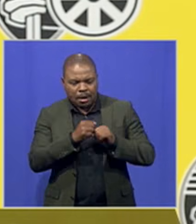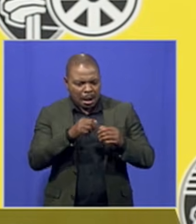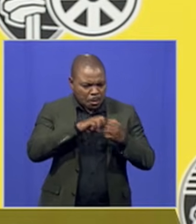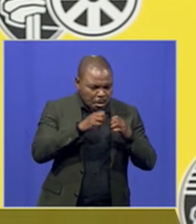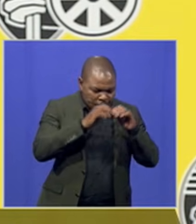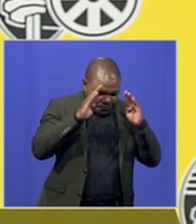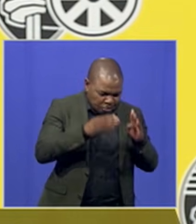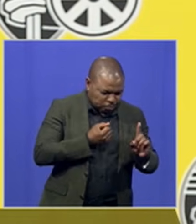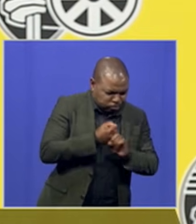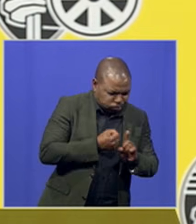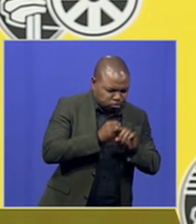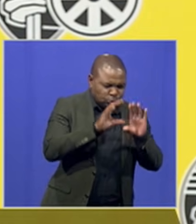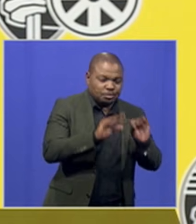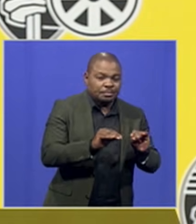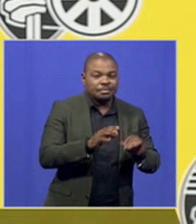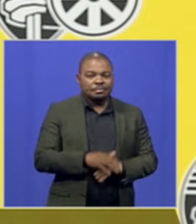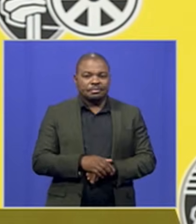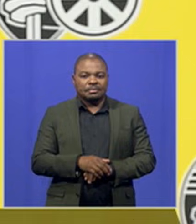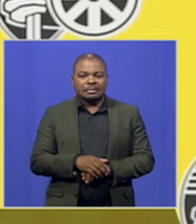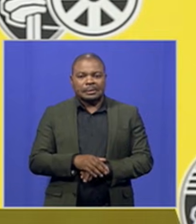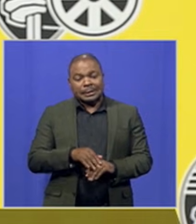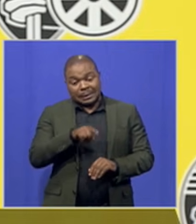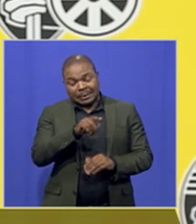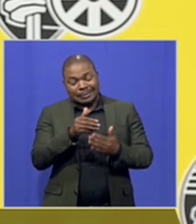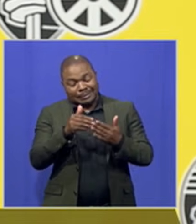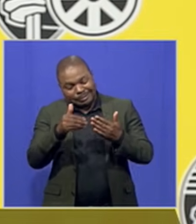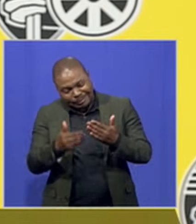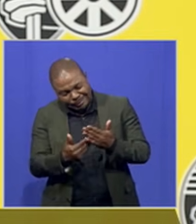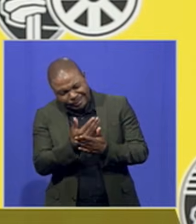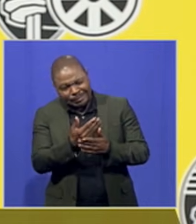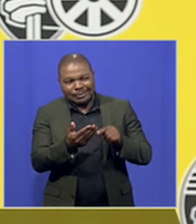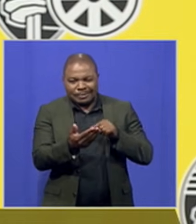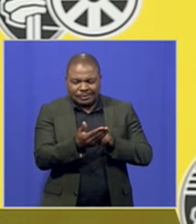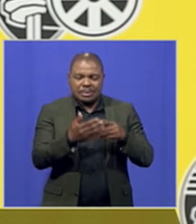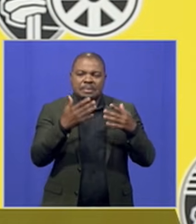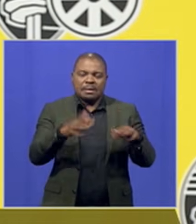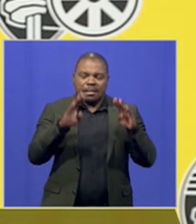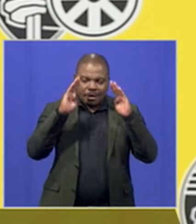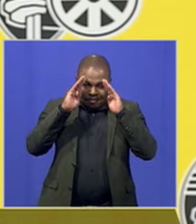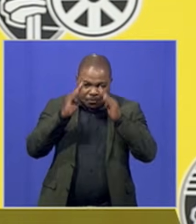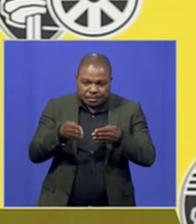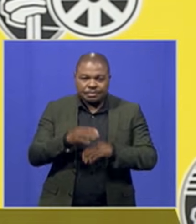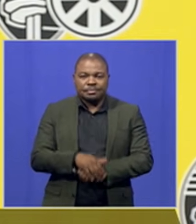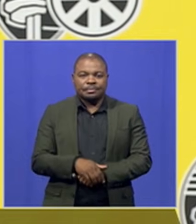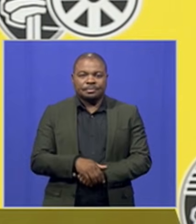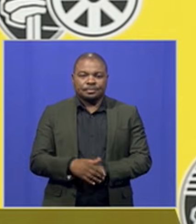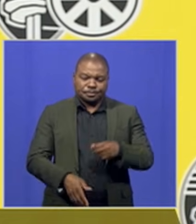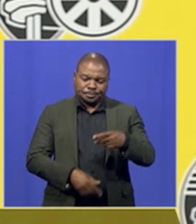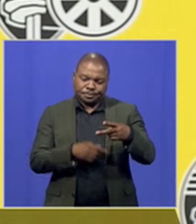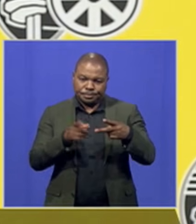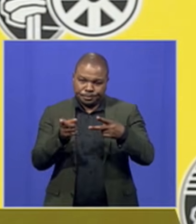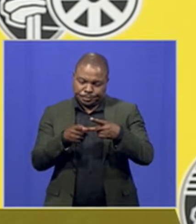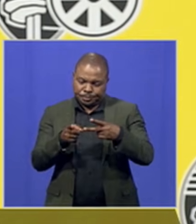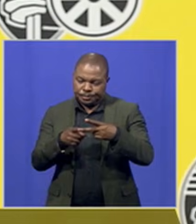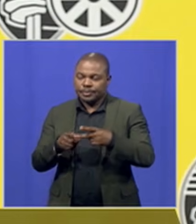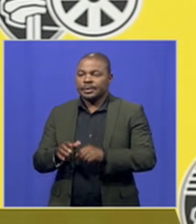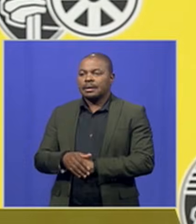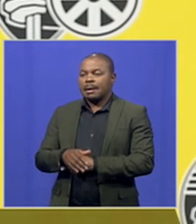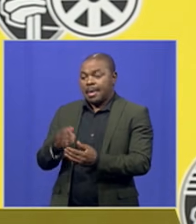bothata bo mme tsosoloso e ne ihlile le seo ba neng ba tibisitse maikutlo ho sona ntlha engwe ya bobedi ke